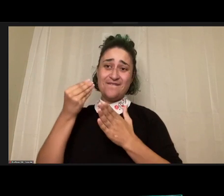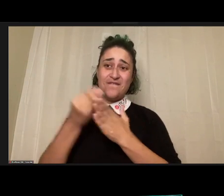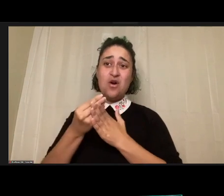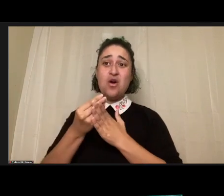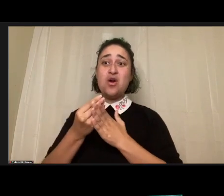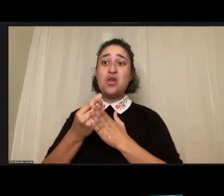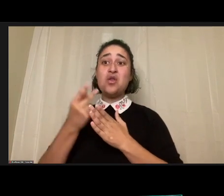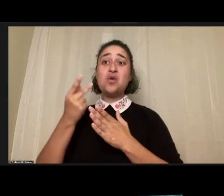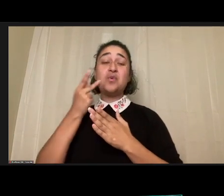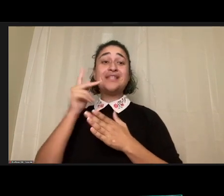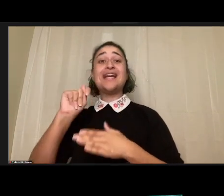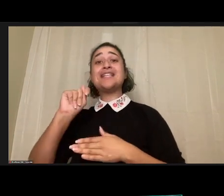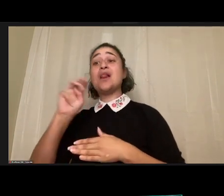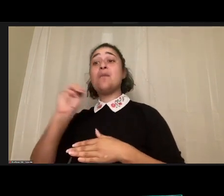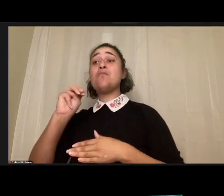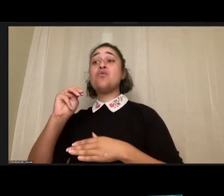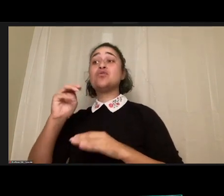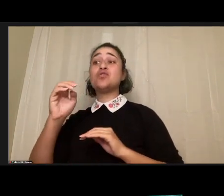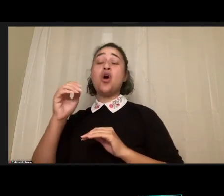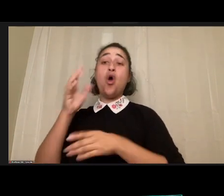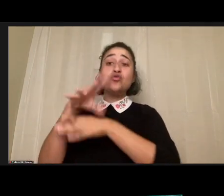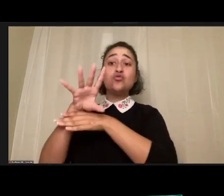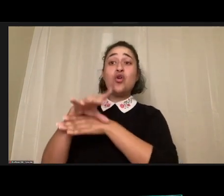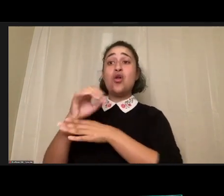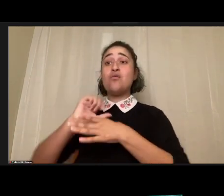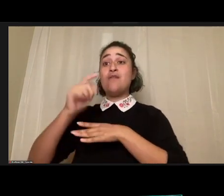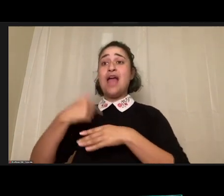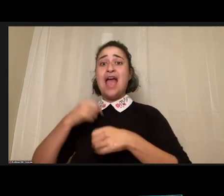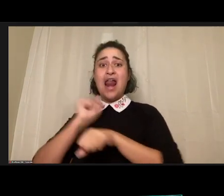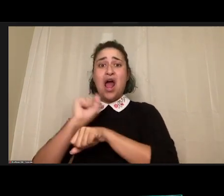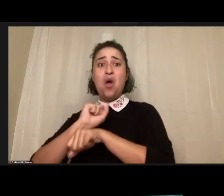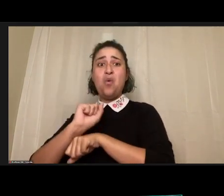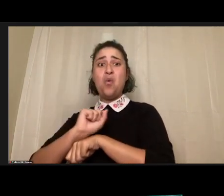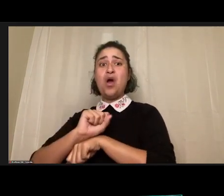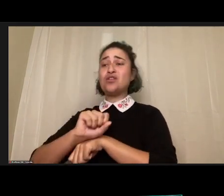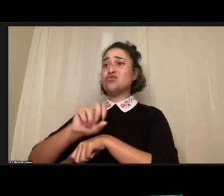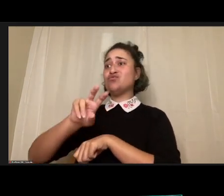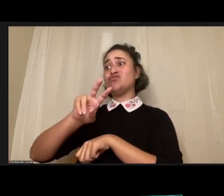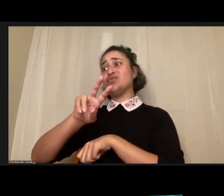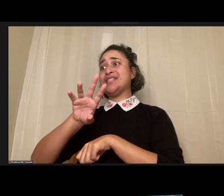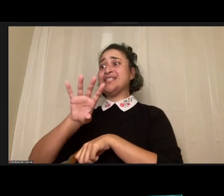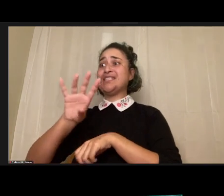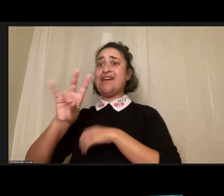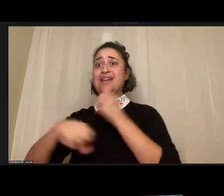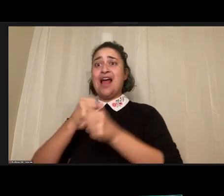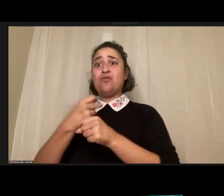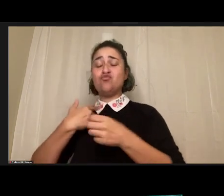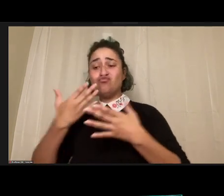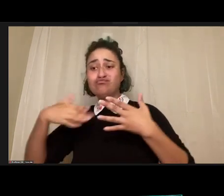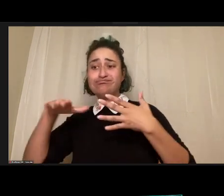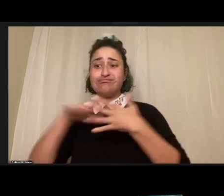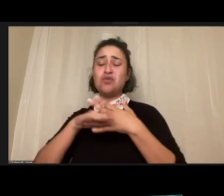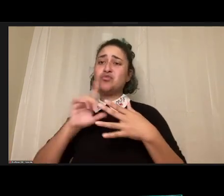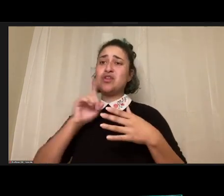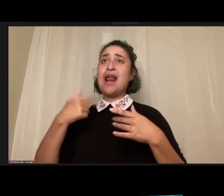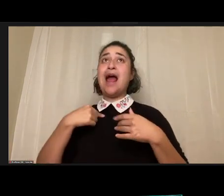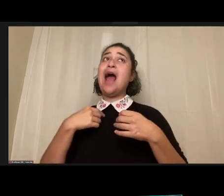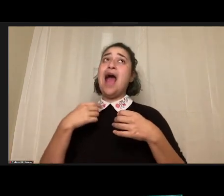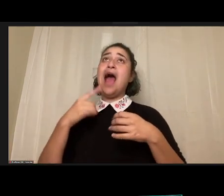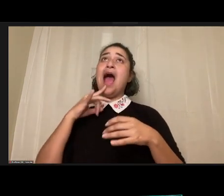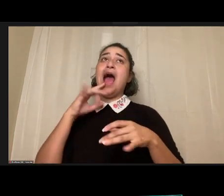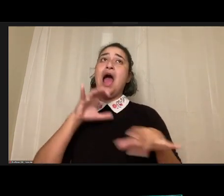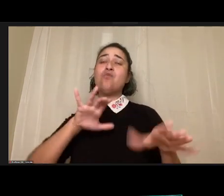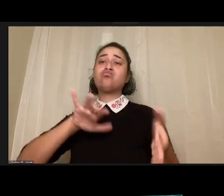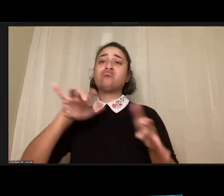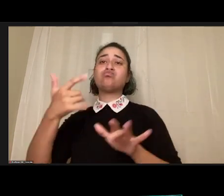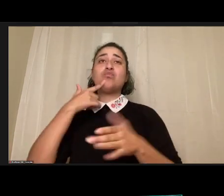playing supermarket sweep, and I worked 27 hours a day. We deserve a break today. So I broke a window. I rented a van. I leased a